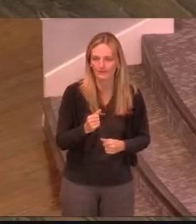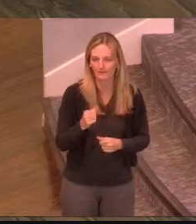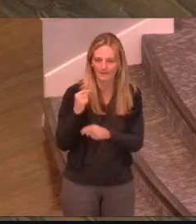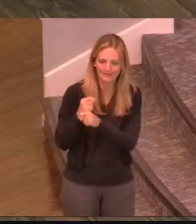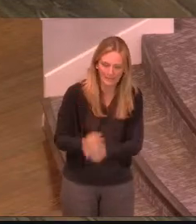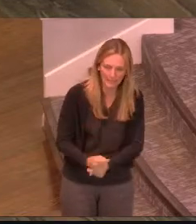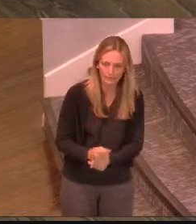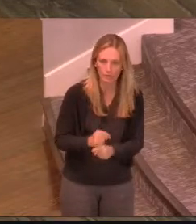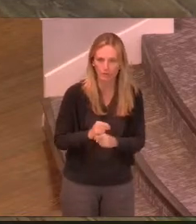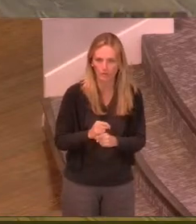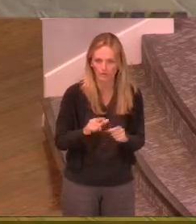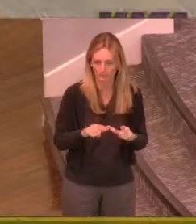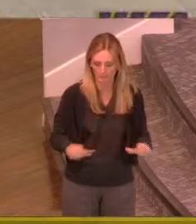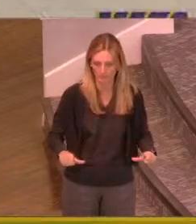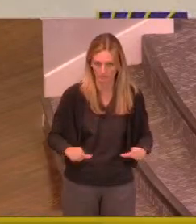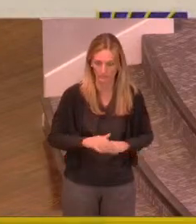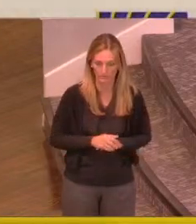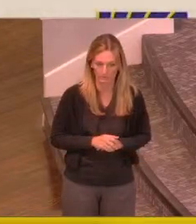on.